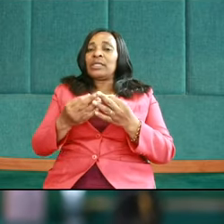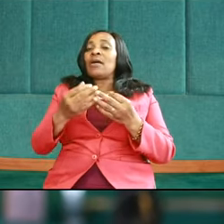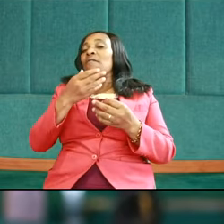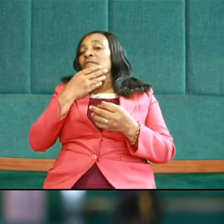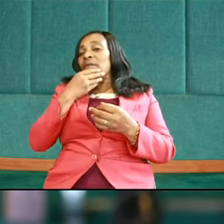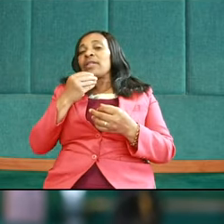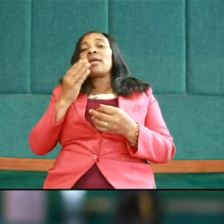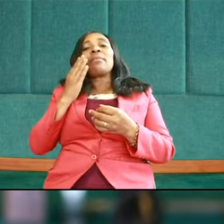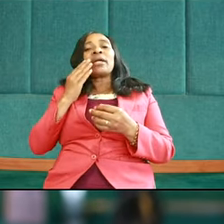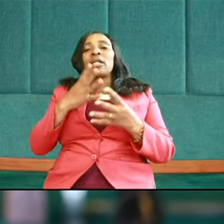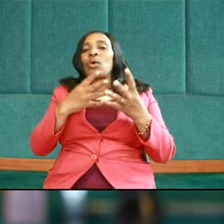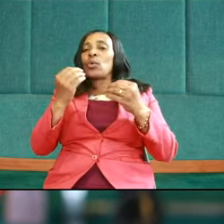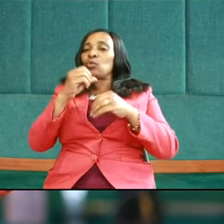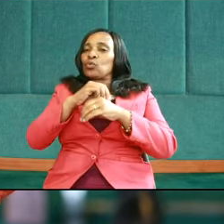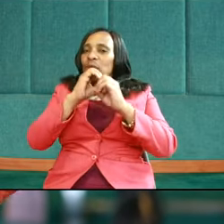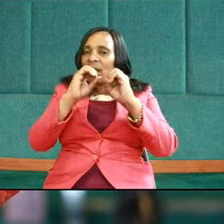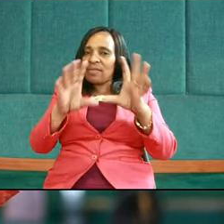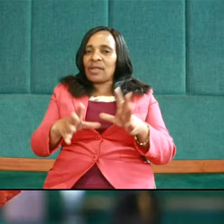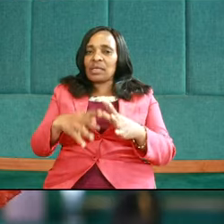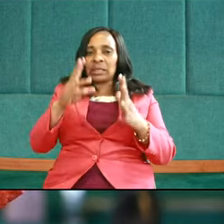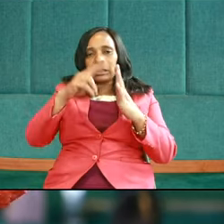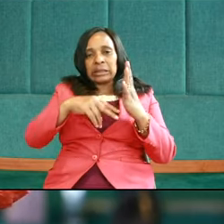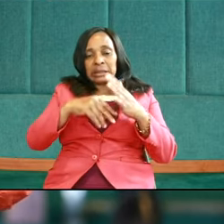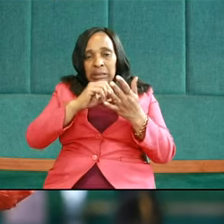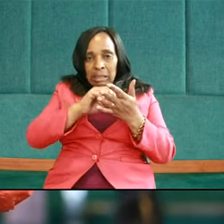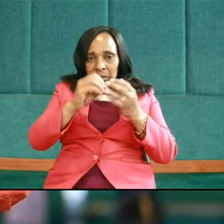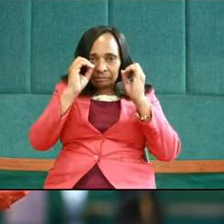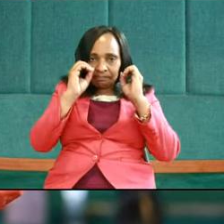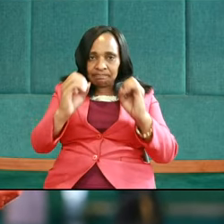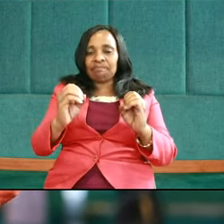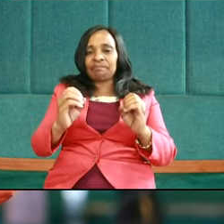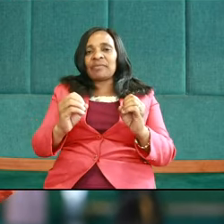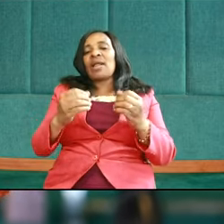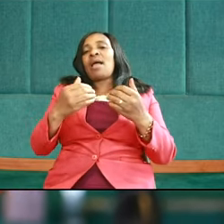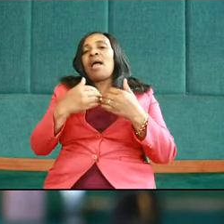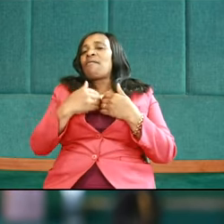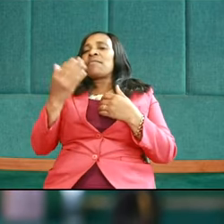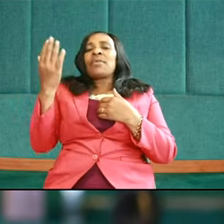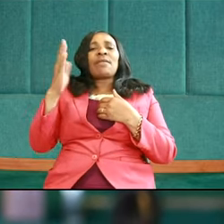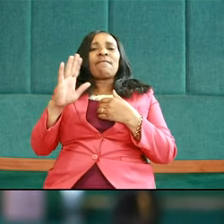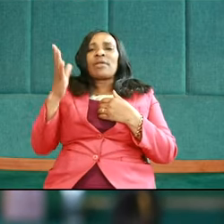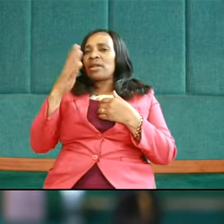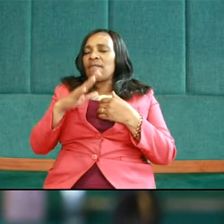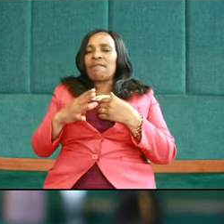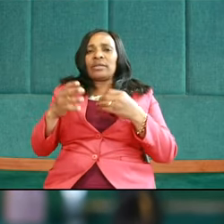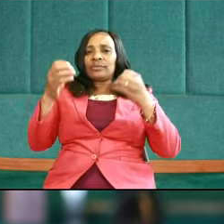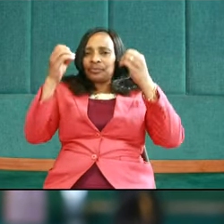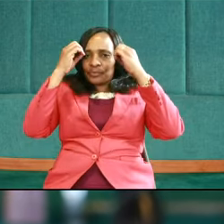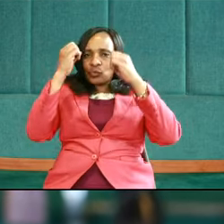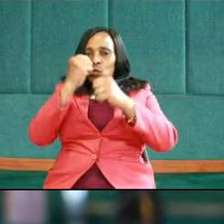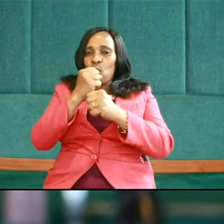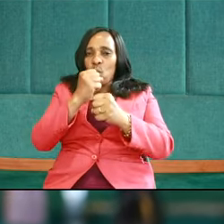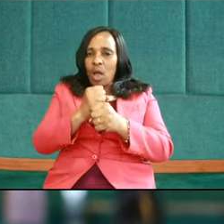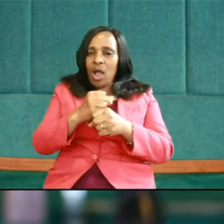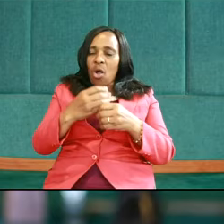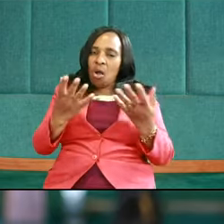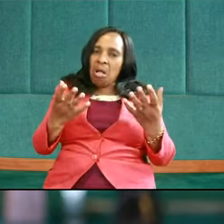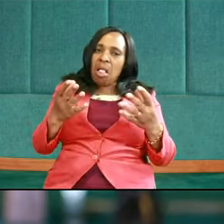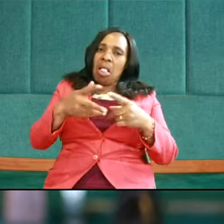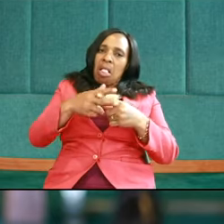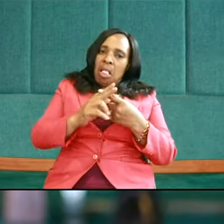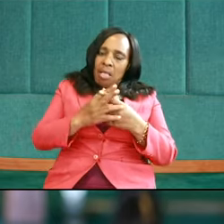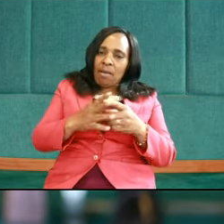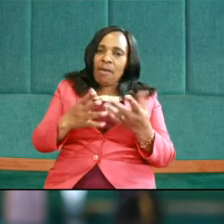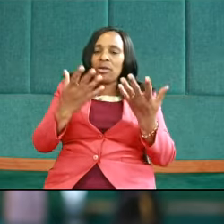had never gone to school, so they couldn't read or write. They had never studied to work as a bus driver or a plumber or